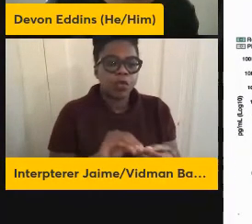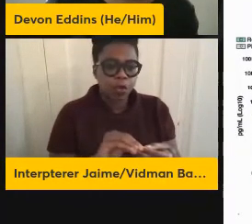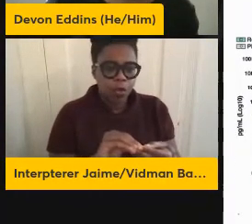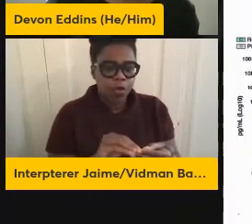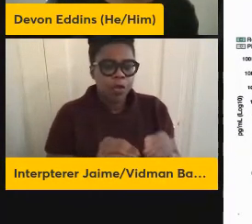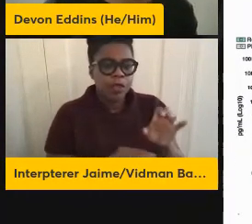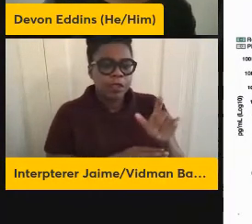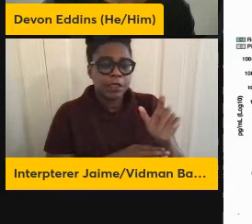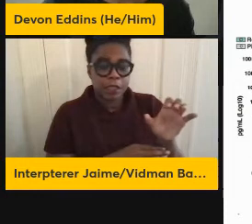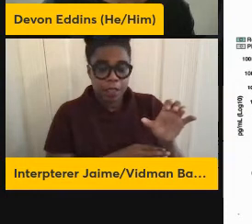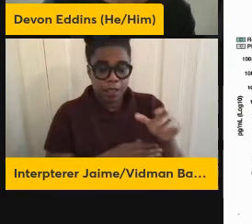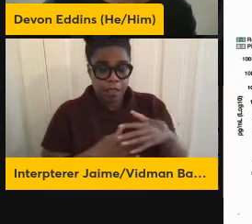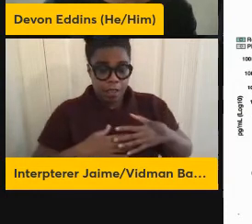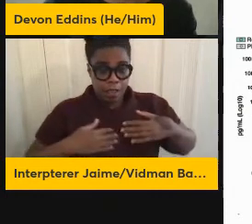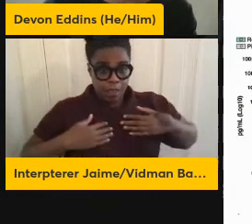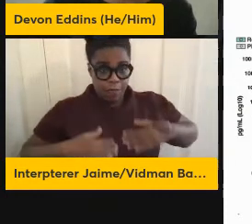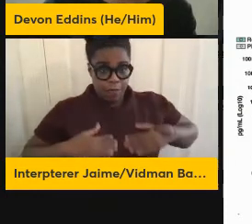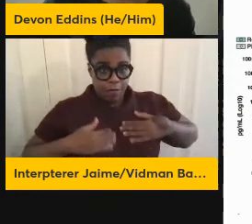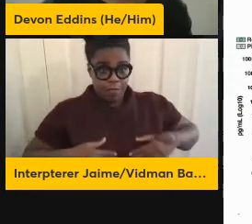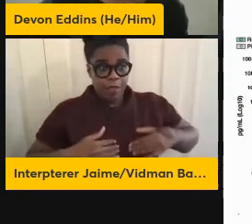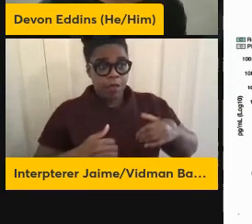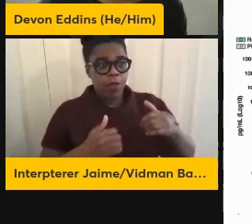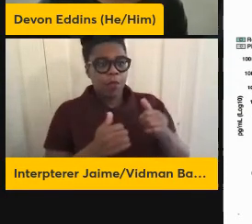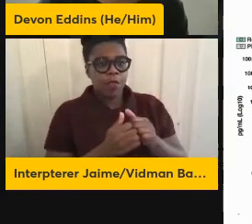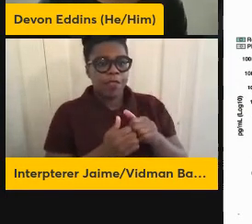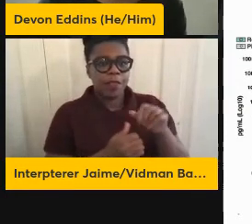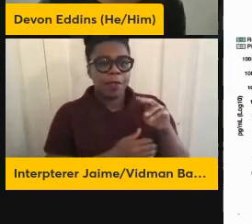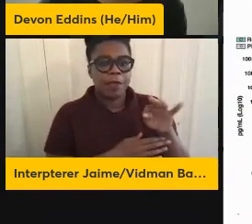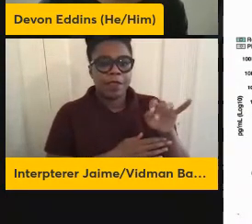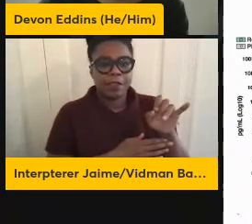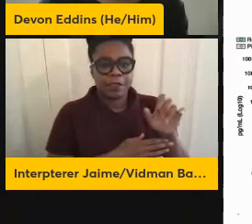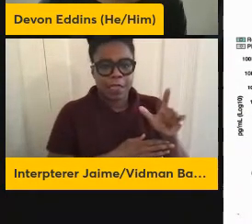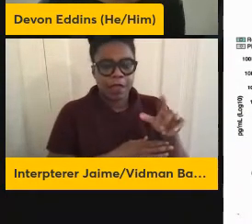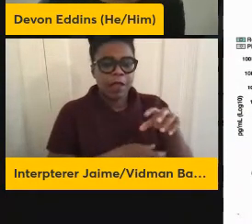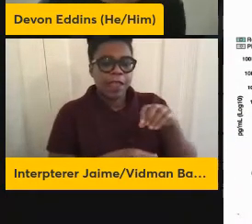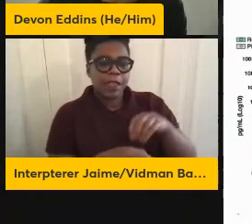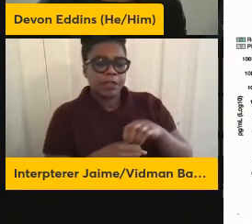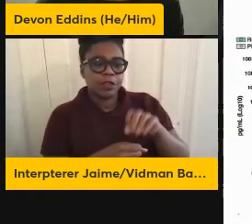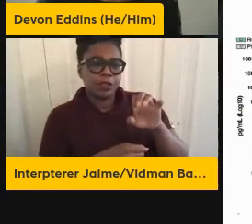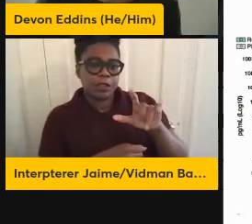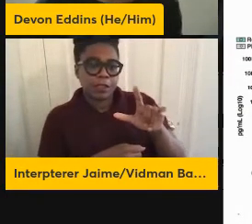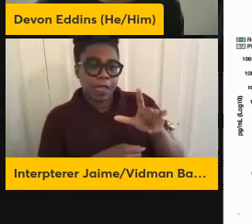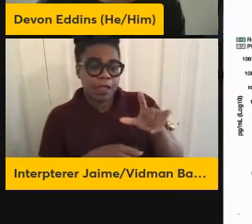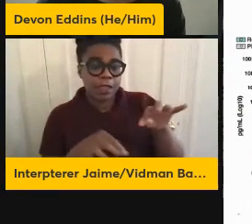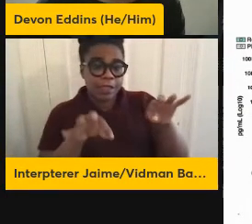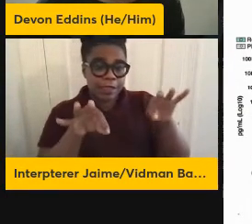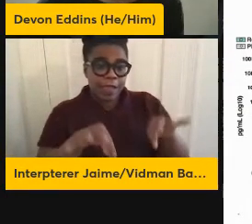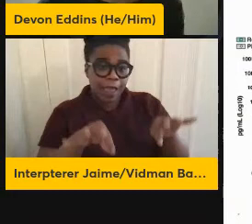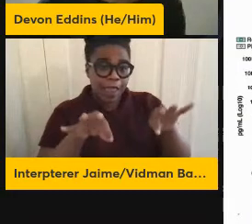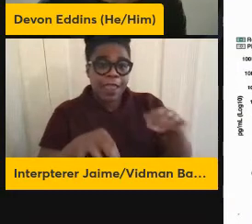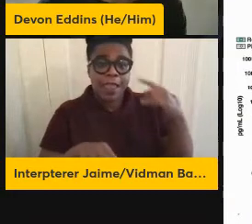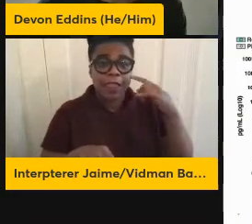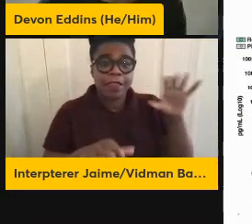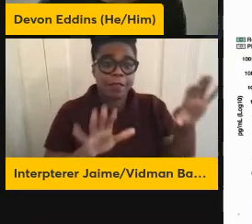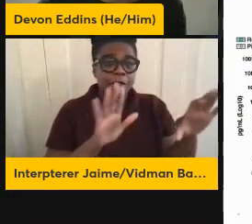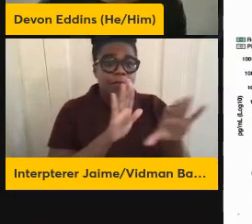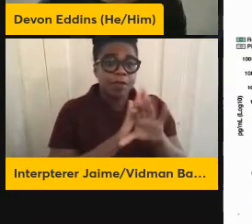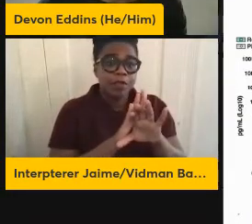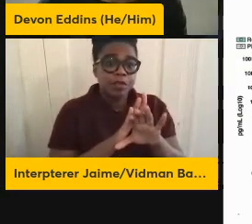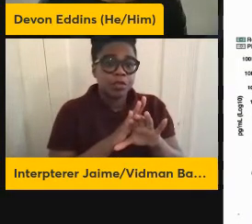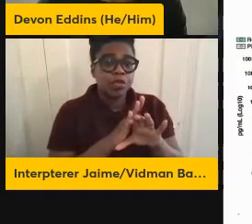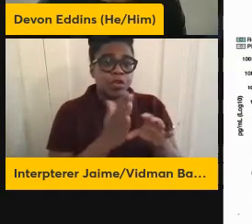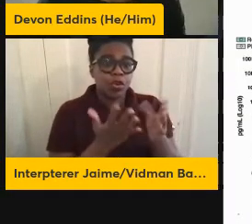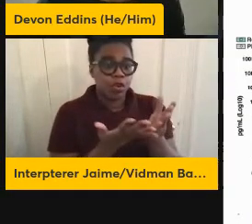the lung via the mesoscale data, but also having intracellular staining in our flow cytometry panel. We're also able